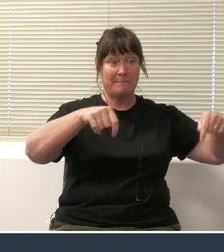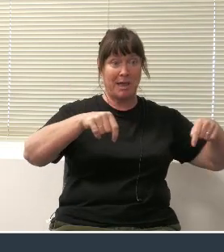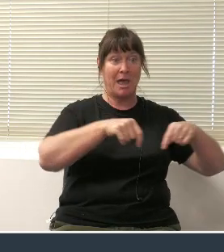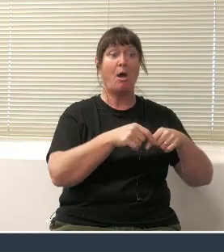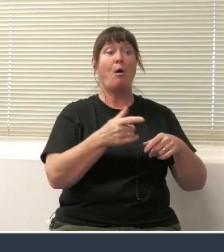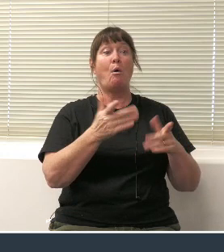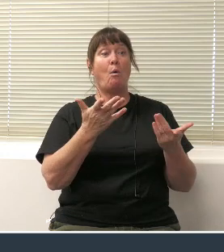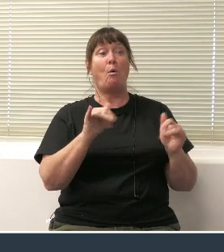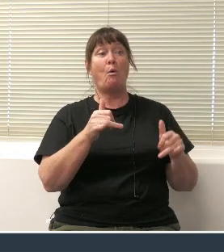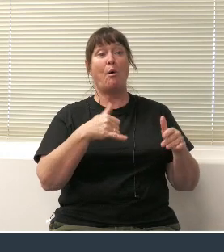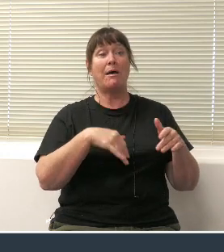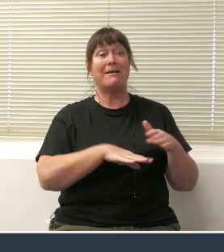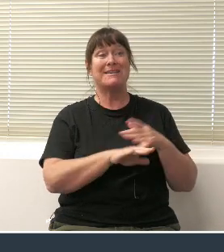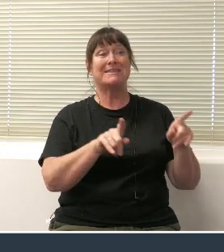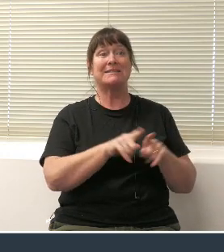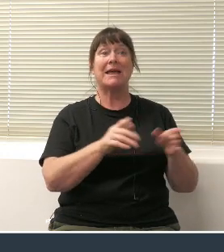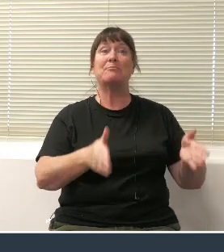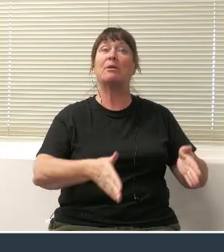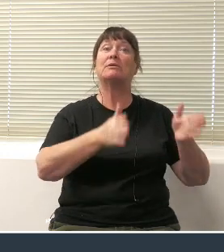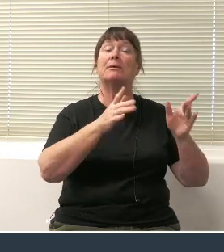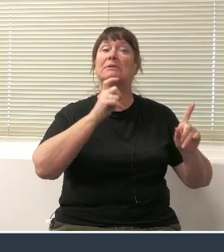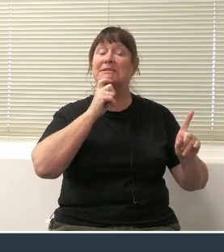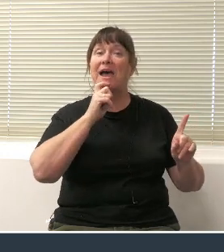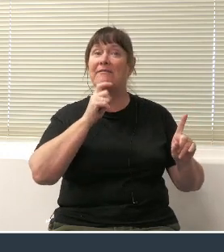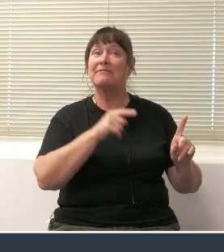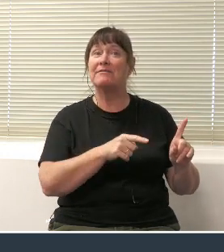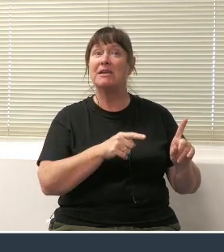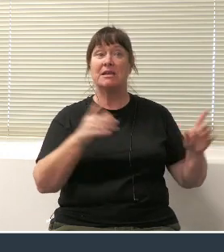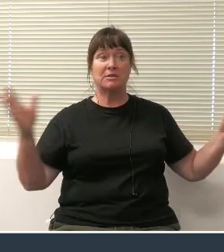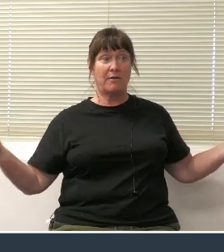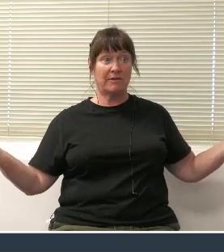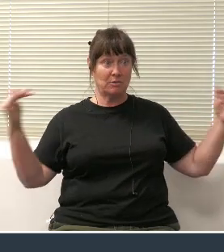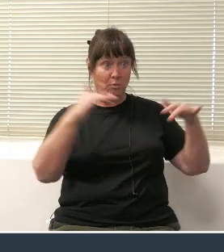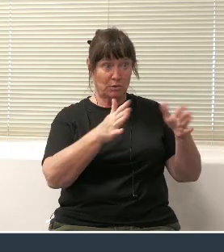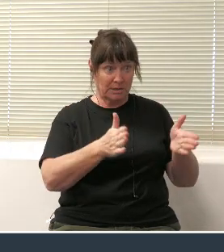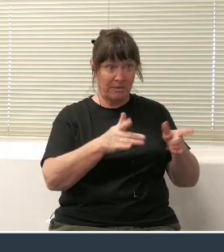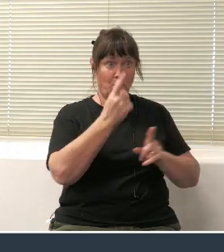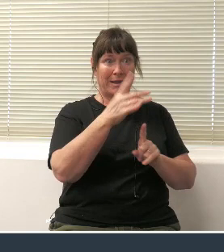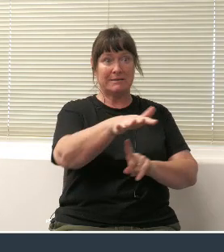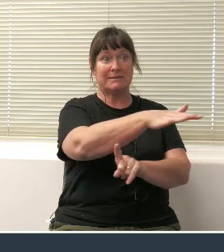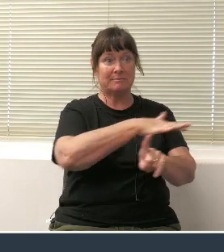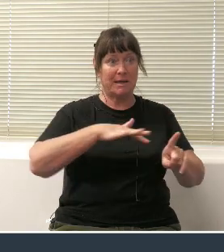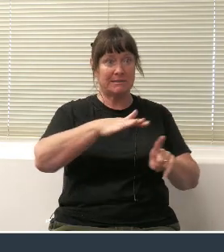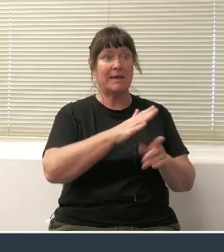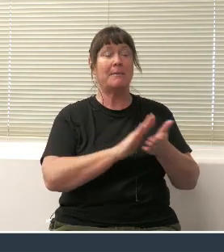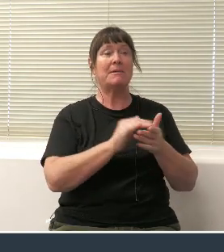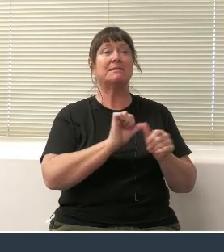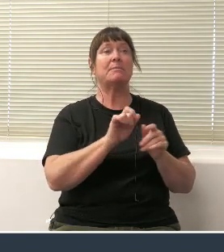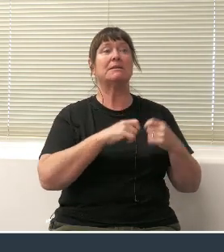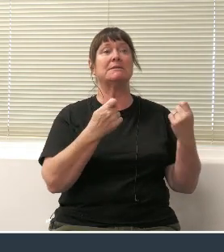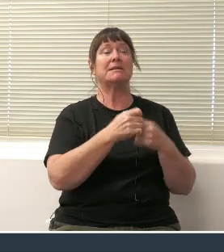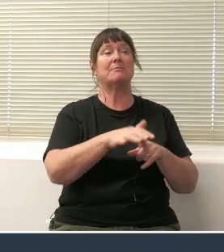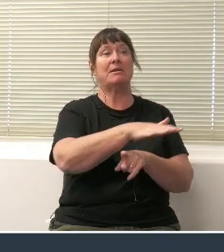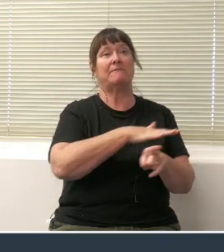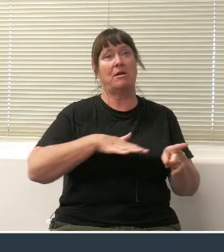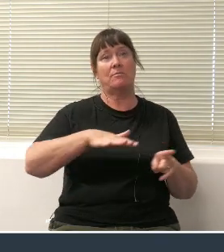with staff. I think that the bringing them together makes a better team environment. There was